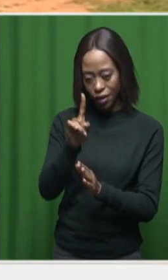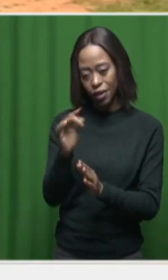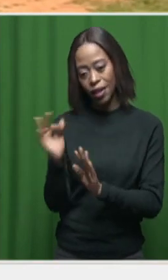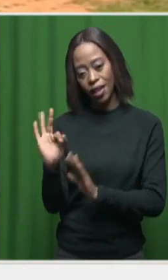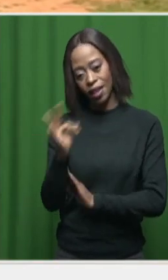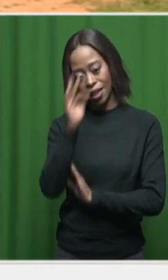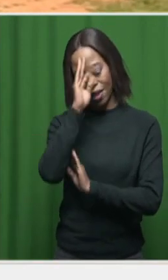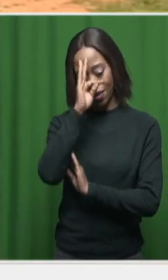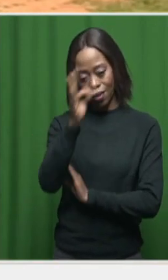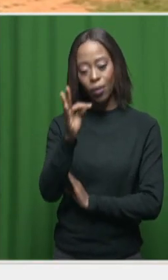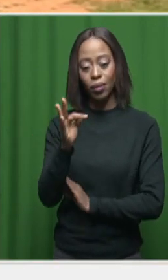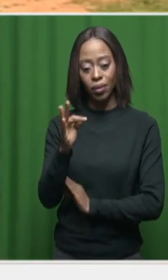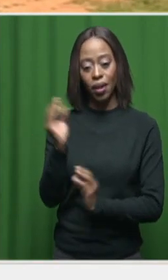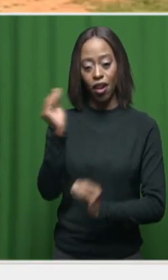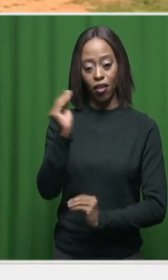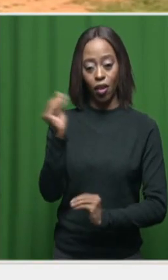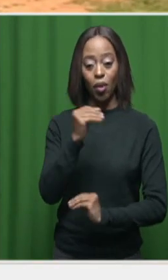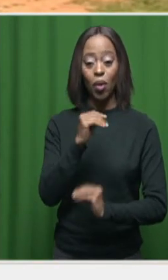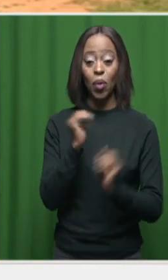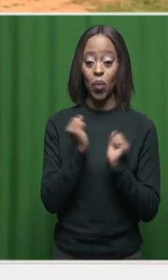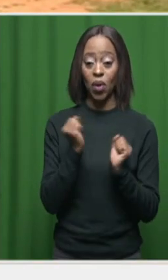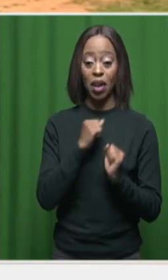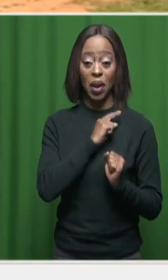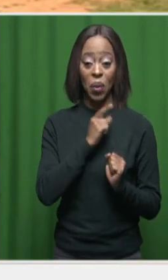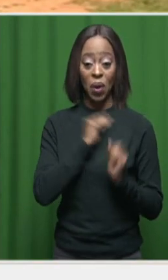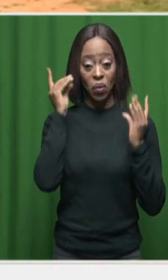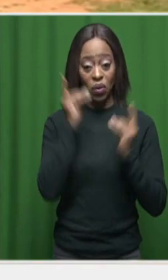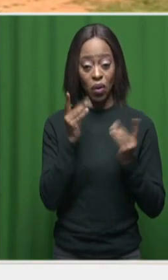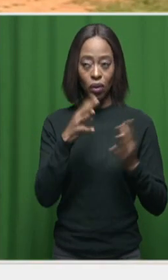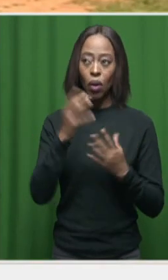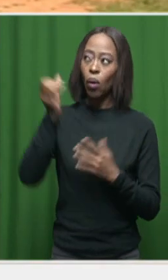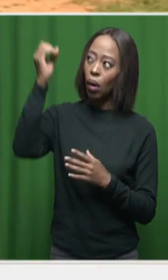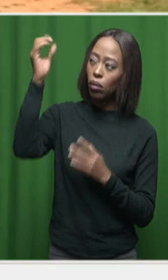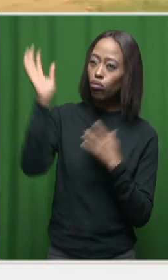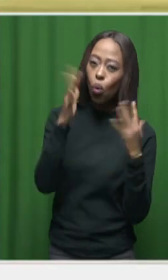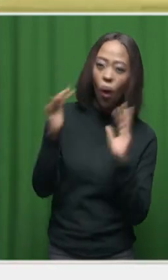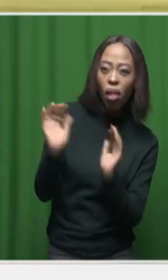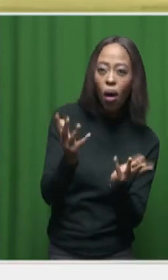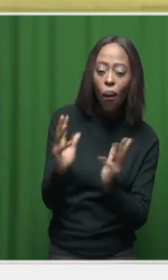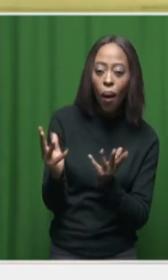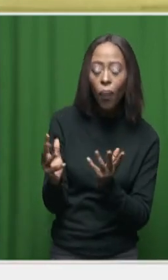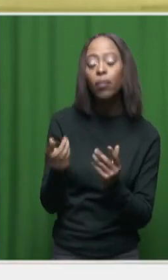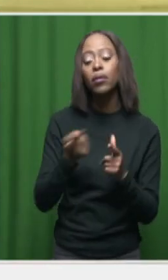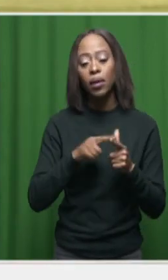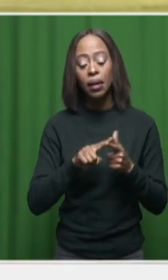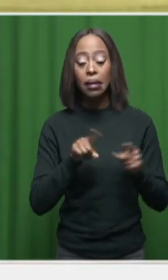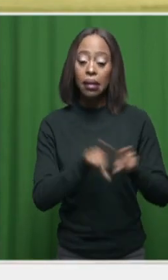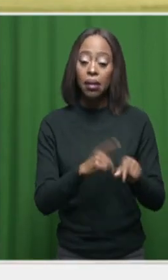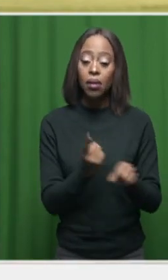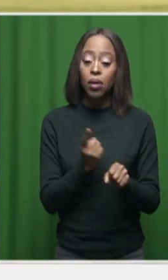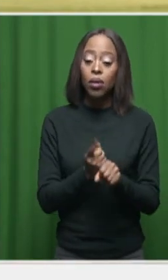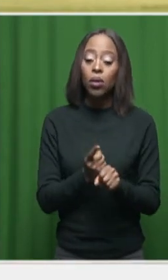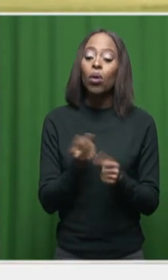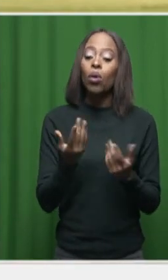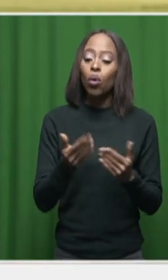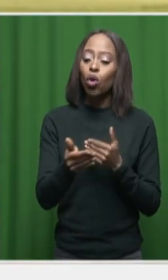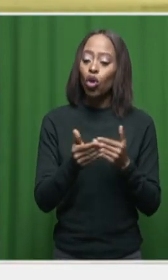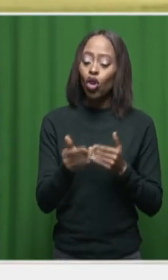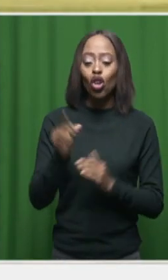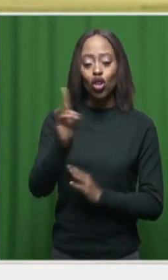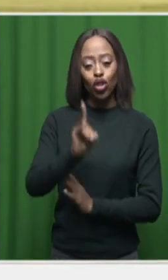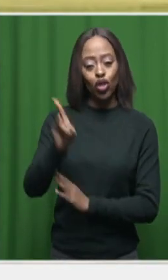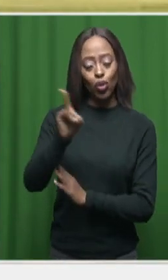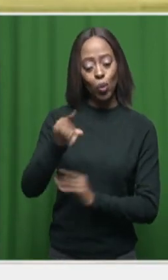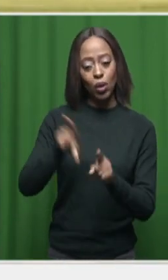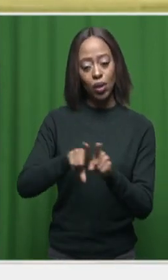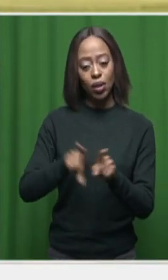do 3 o'clock in winter time. Why? Because we checking how the weather is. And then also we go too close to the animal,